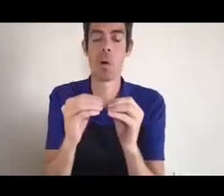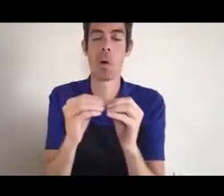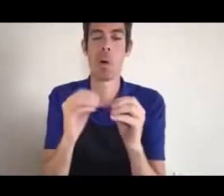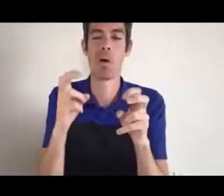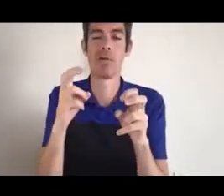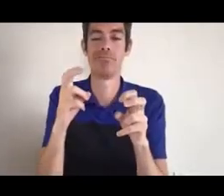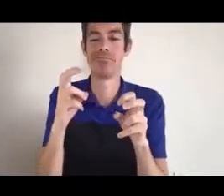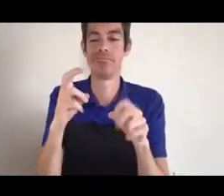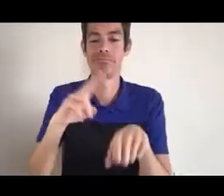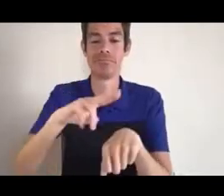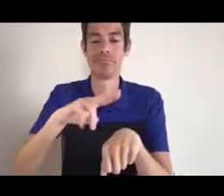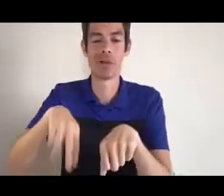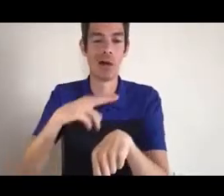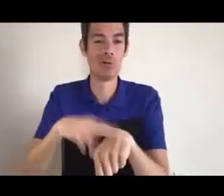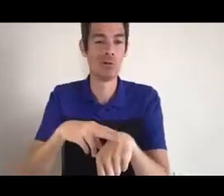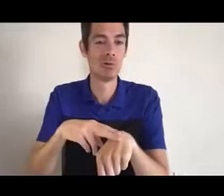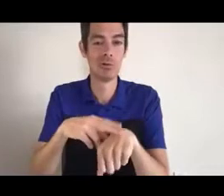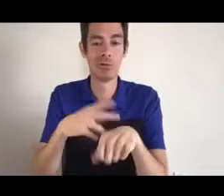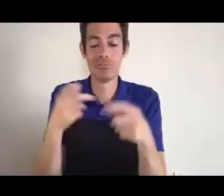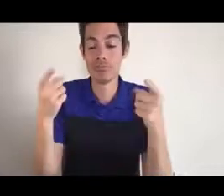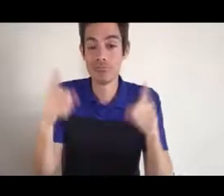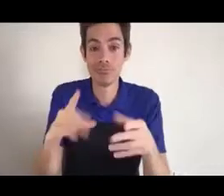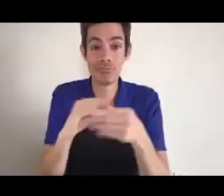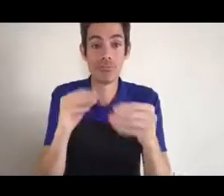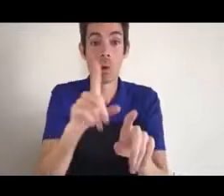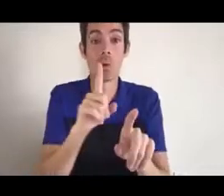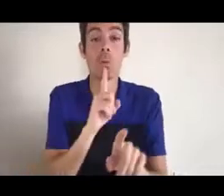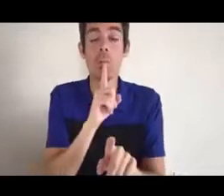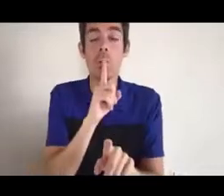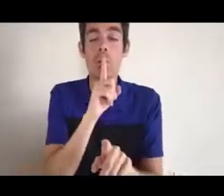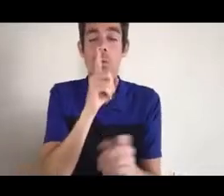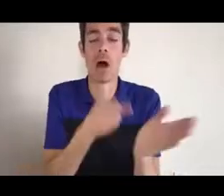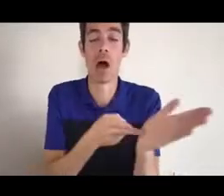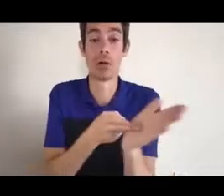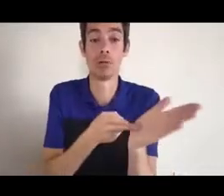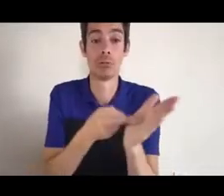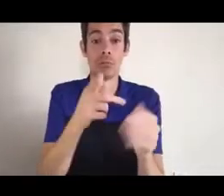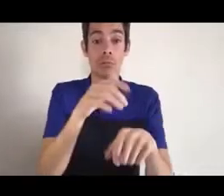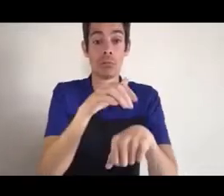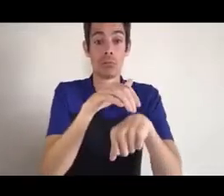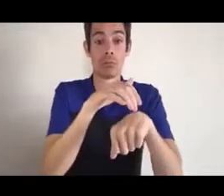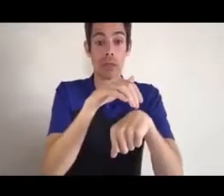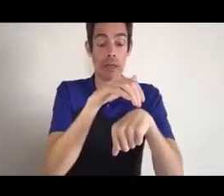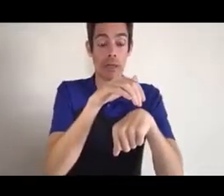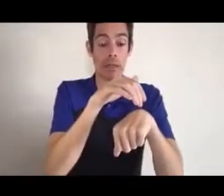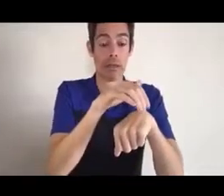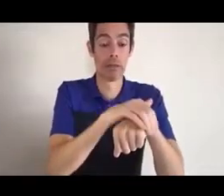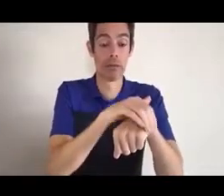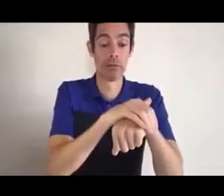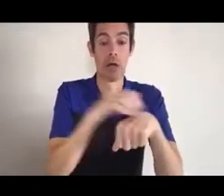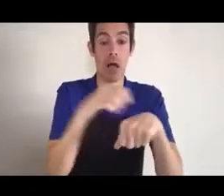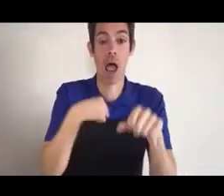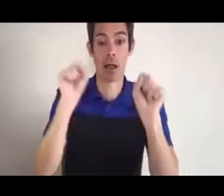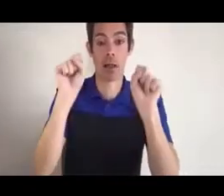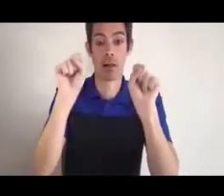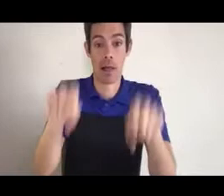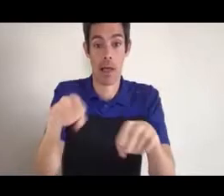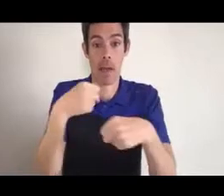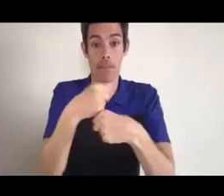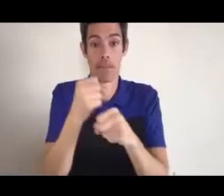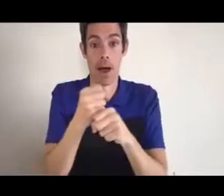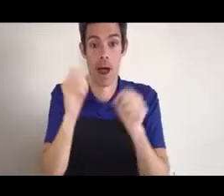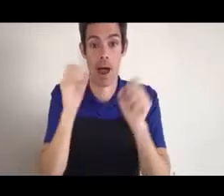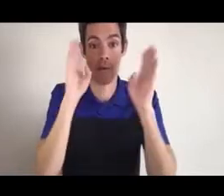I think it's more kind of a natural happening when so from